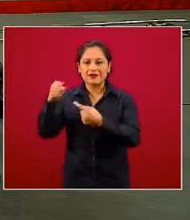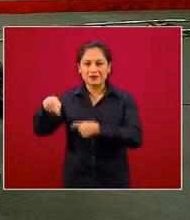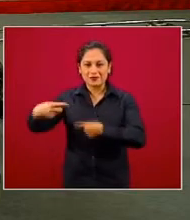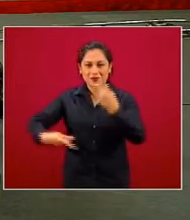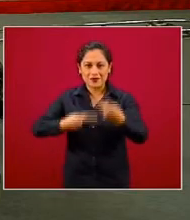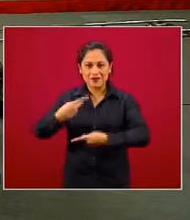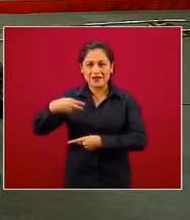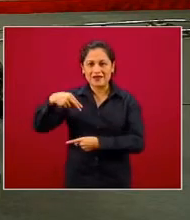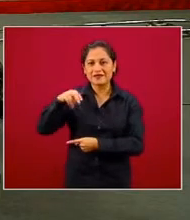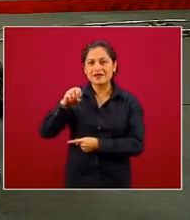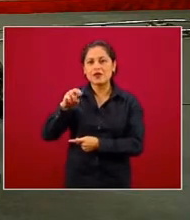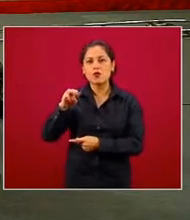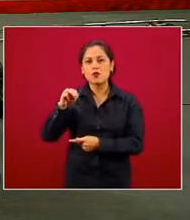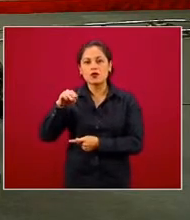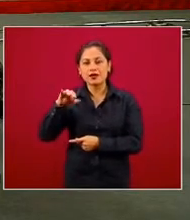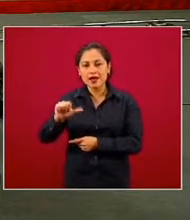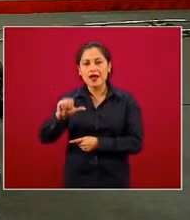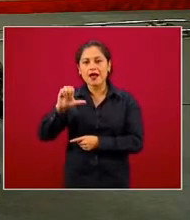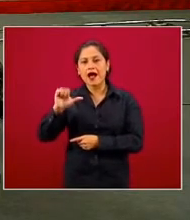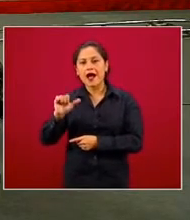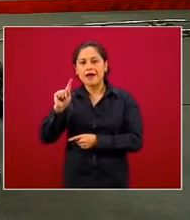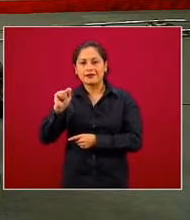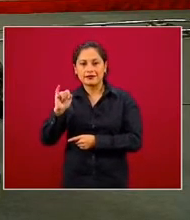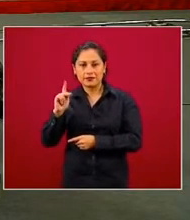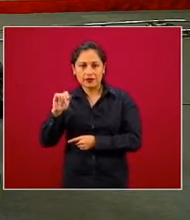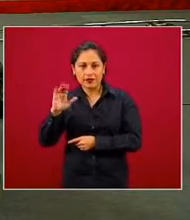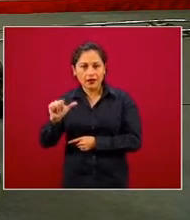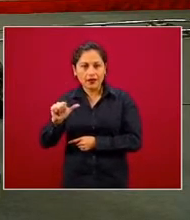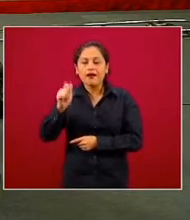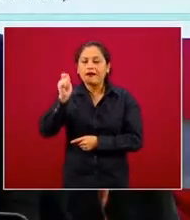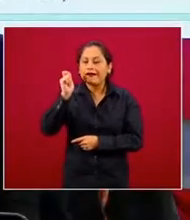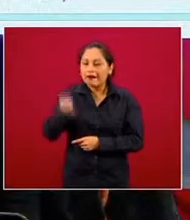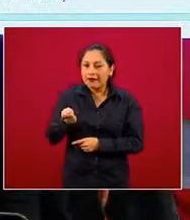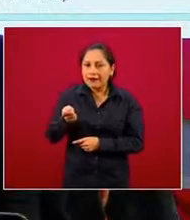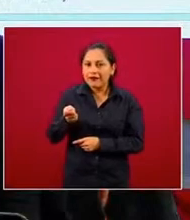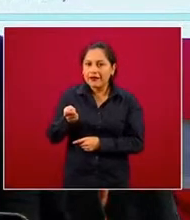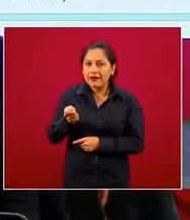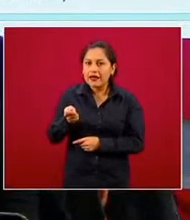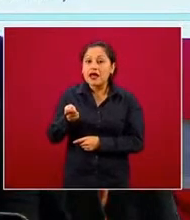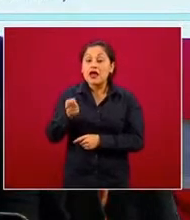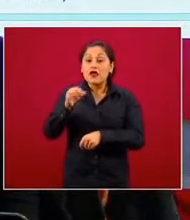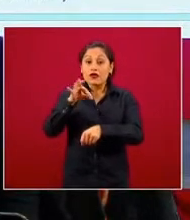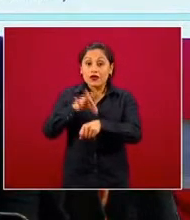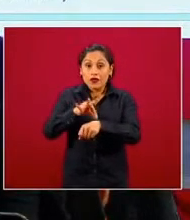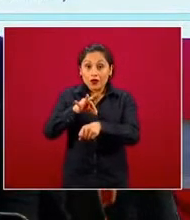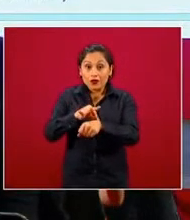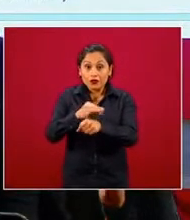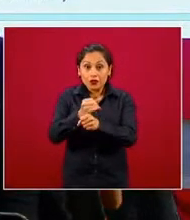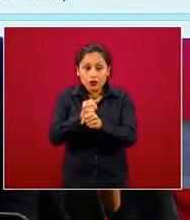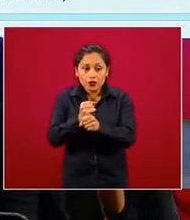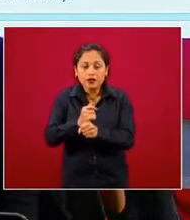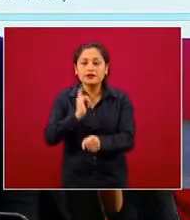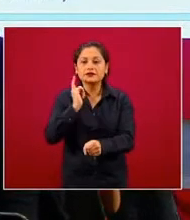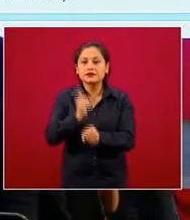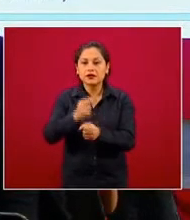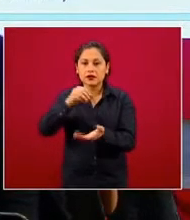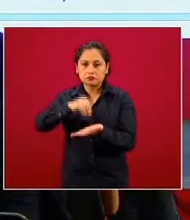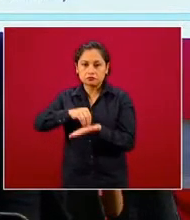clinical diagnosis. It's not a category for diagnosis for statistics or for epidemiological